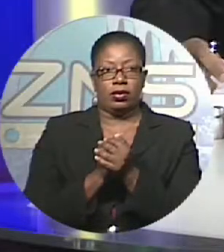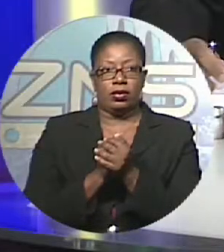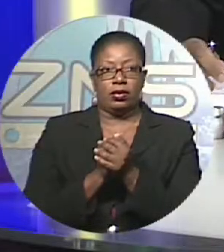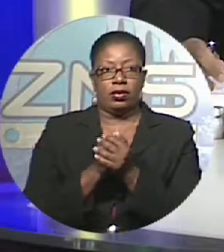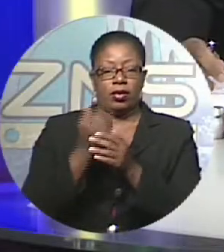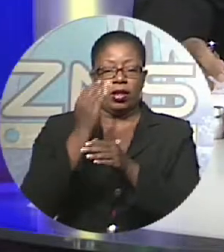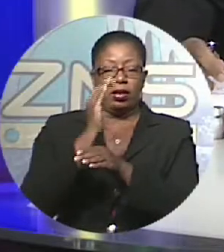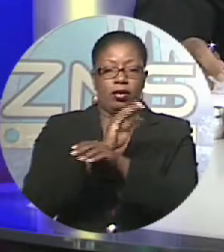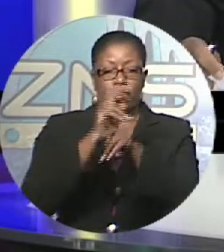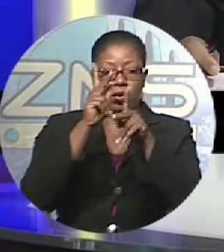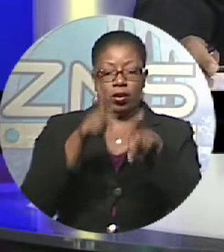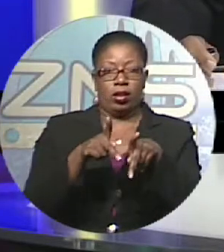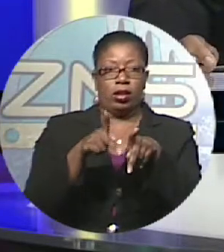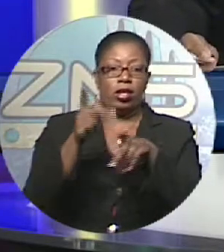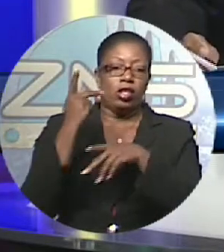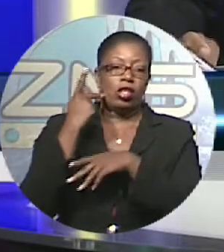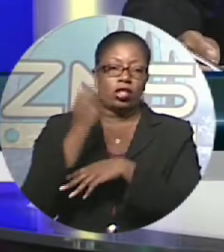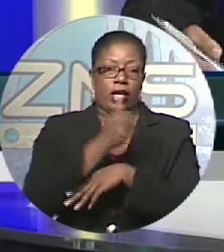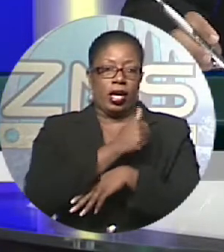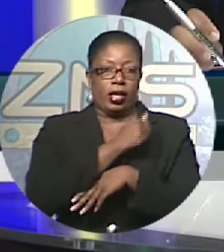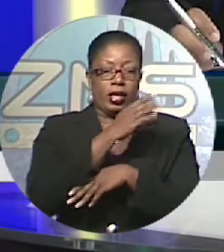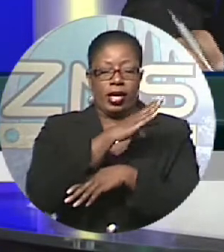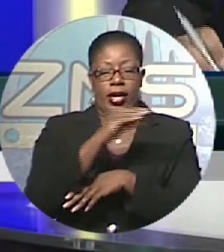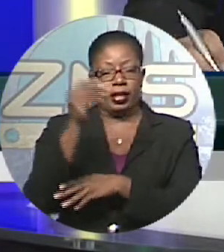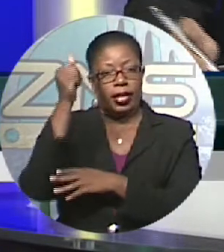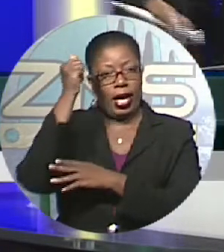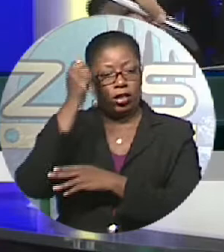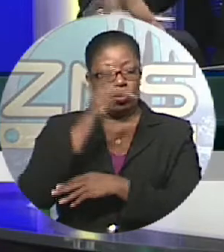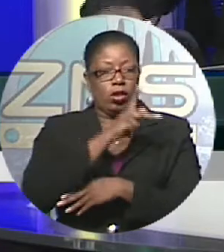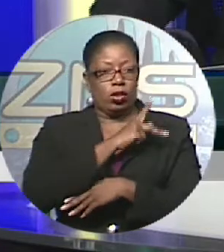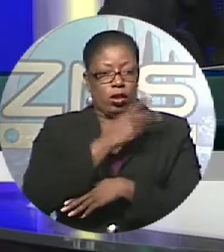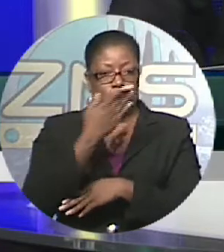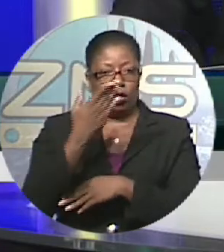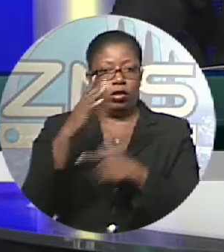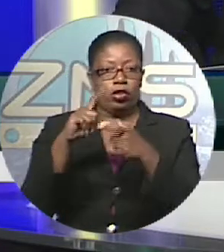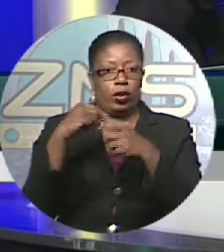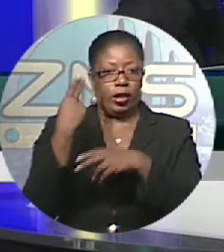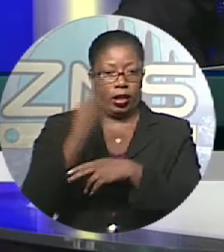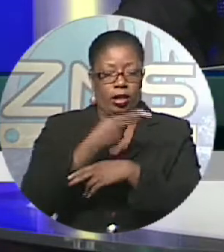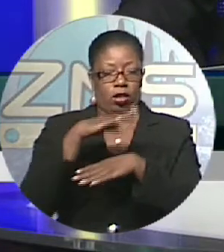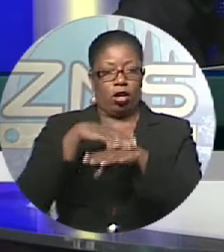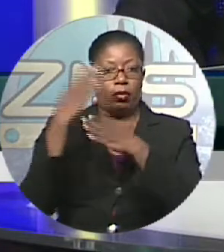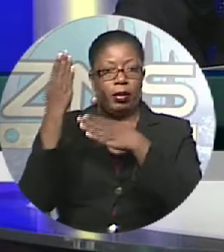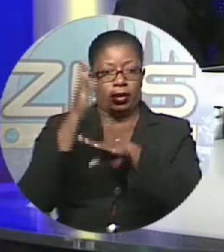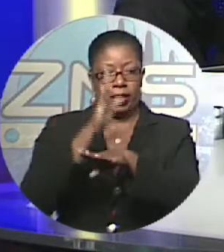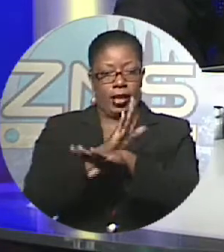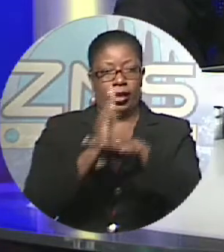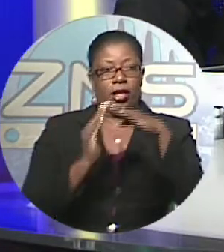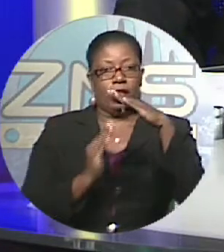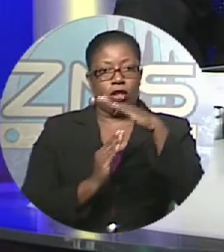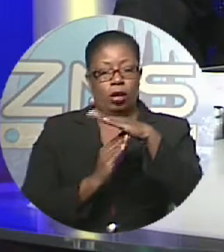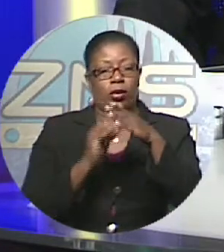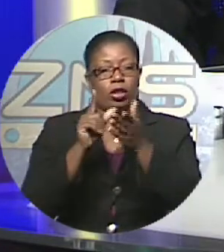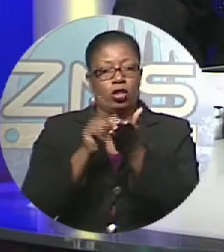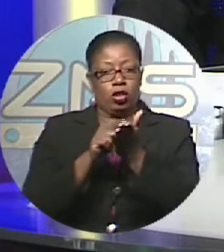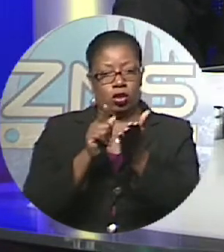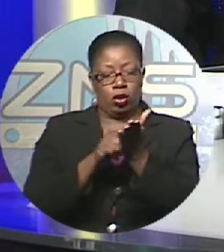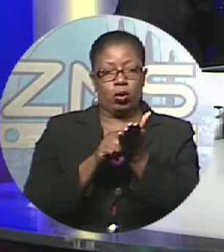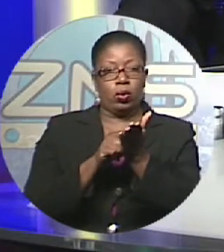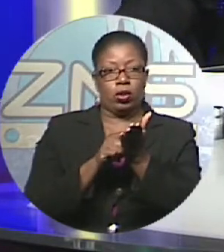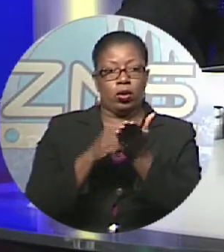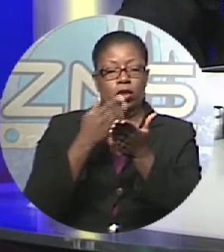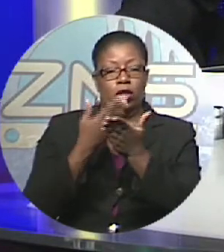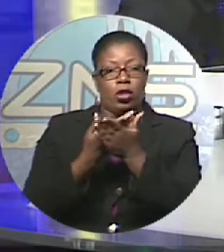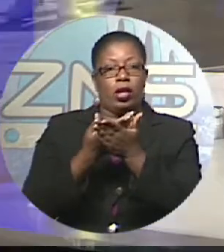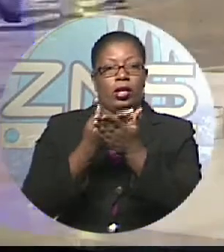Good evening, everyone. I'm Keishla Adderley. And I'm Andrew Knowles. Thanks so much for joining us on the Bahamas Tonight. Topping the news tonight, it was a dual